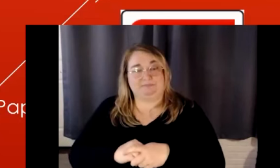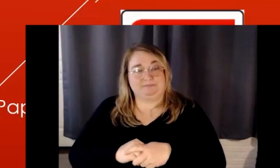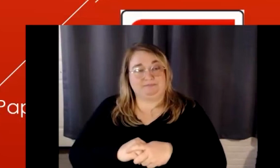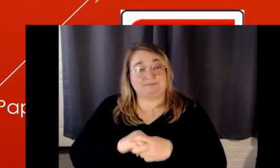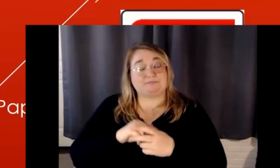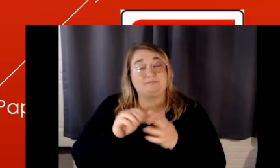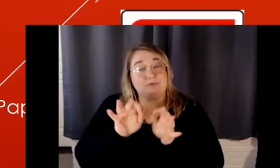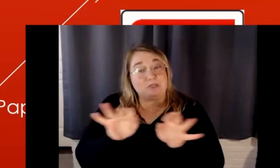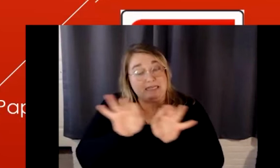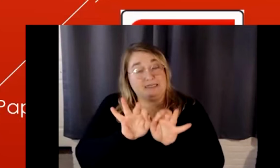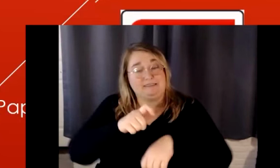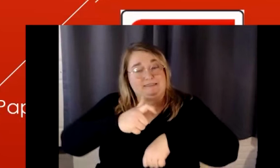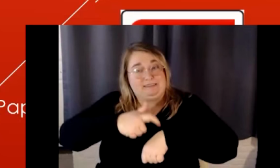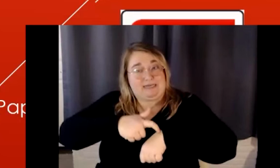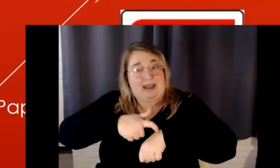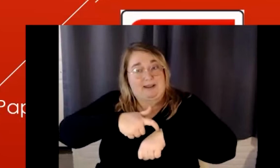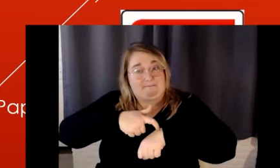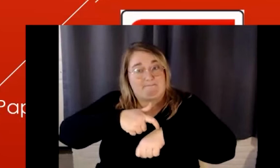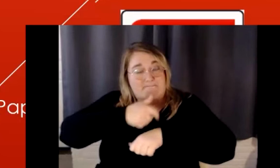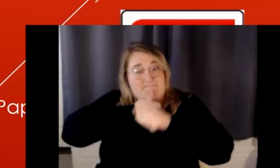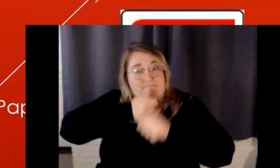that's important.